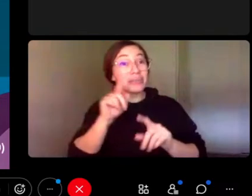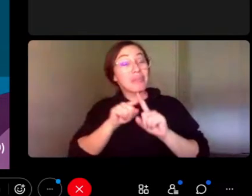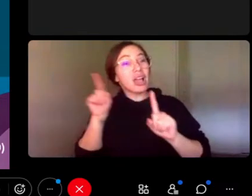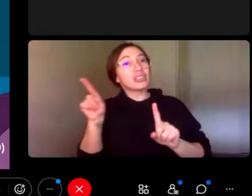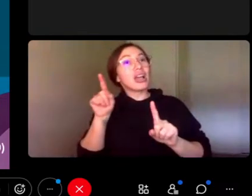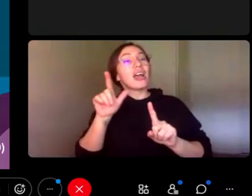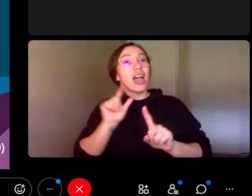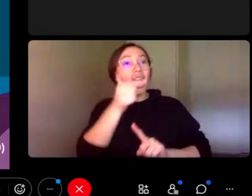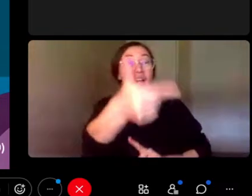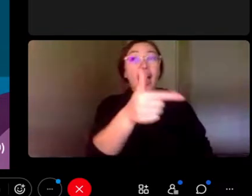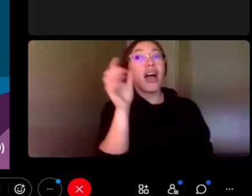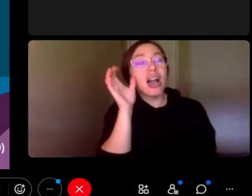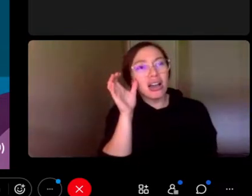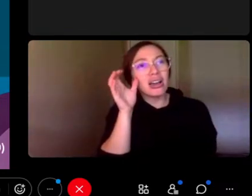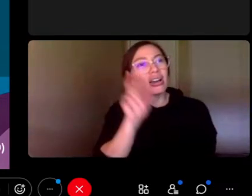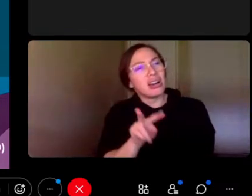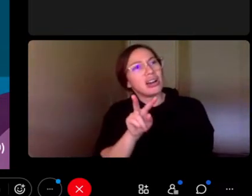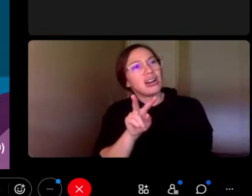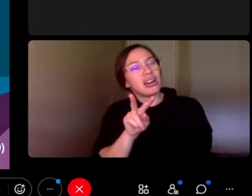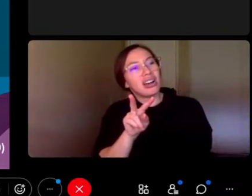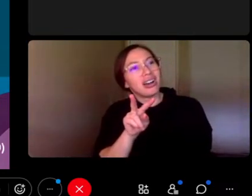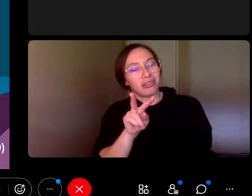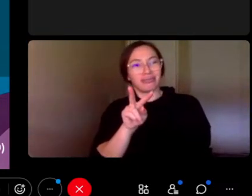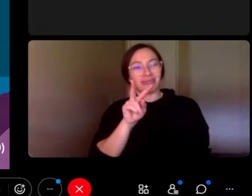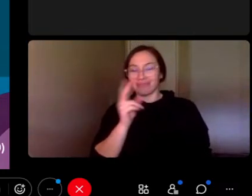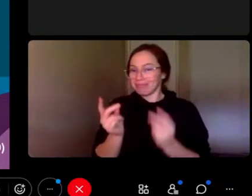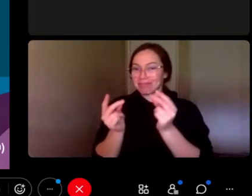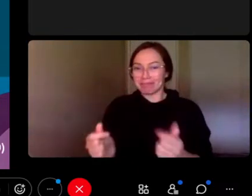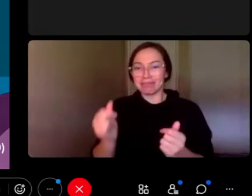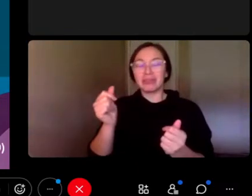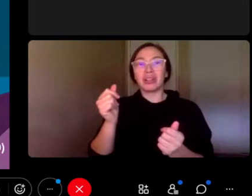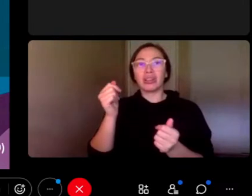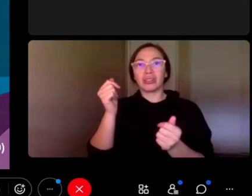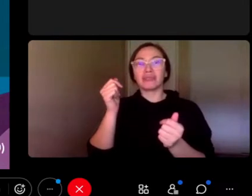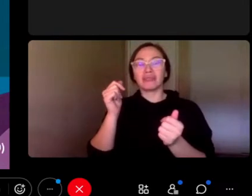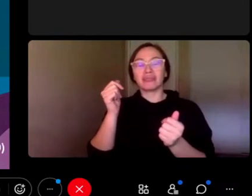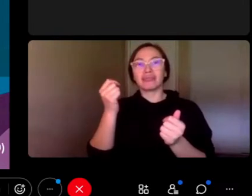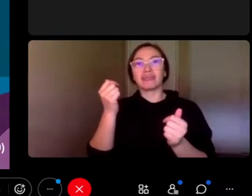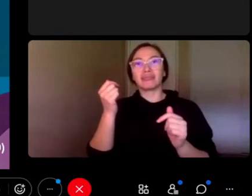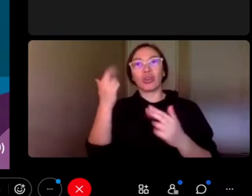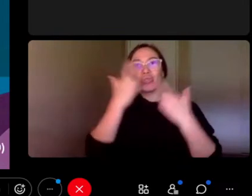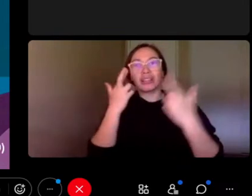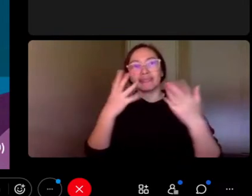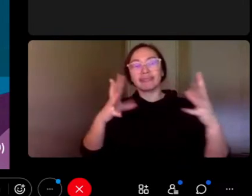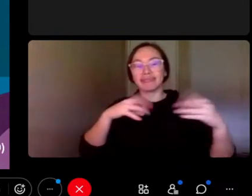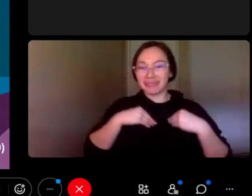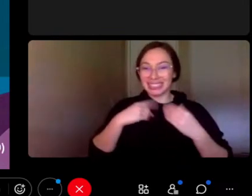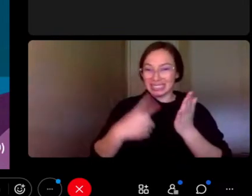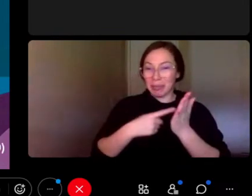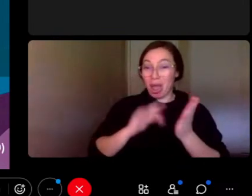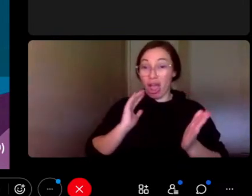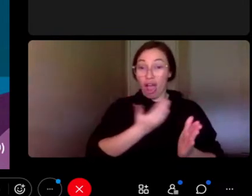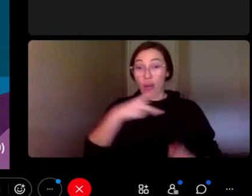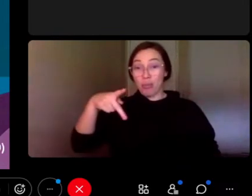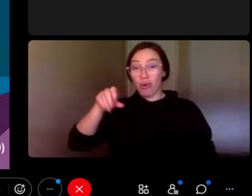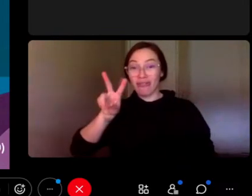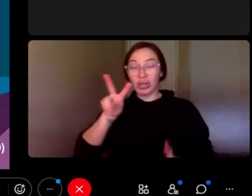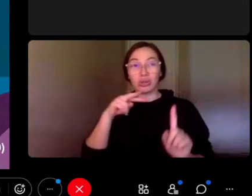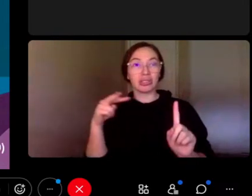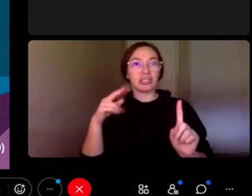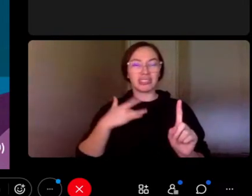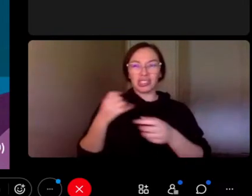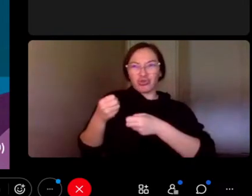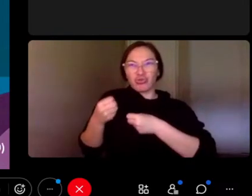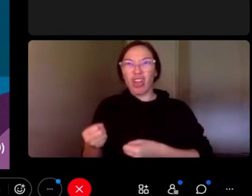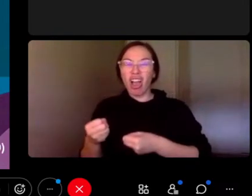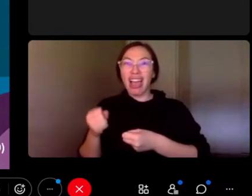her position right in the middle, proudly. And too often we get entrenched in our point of view, and it's hard to let go of your position